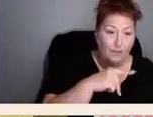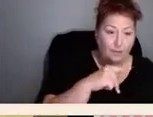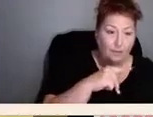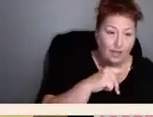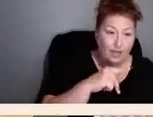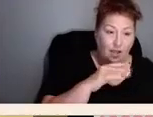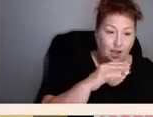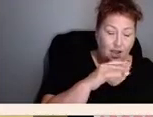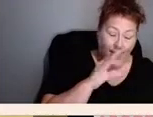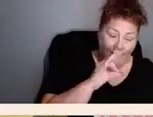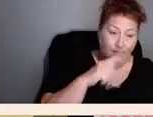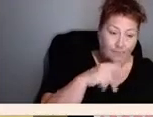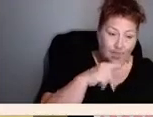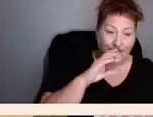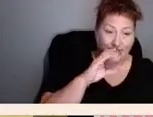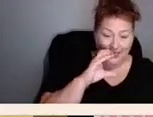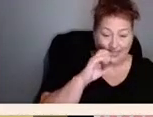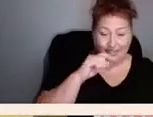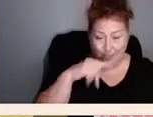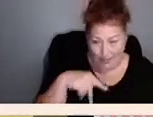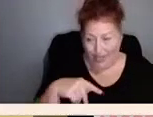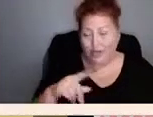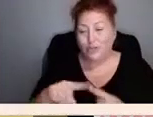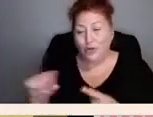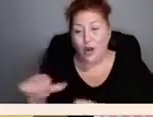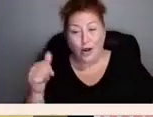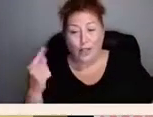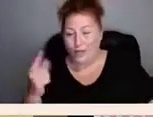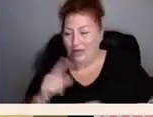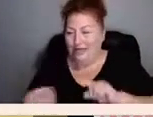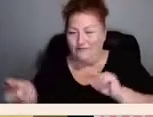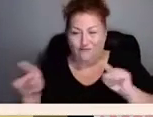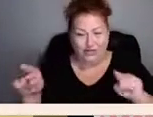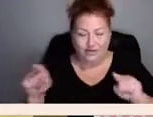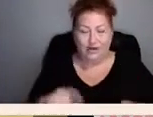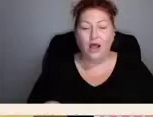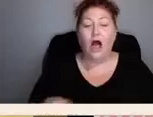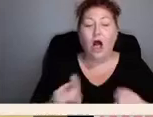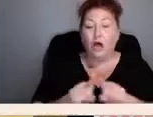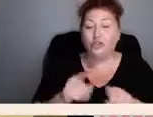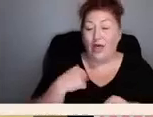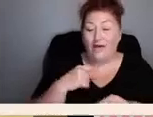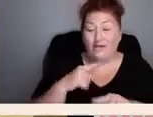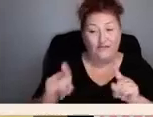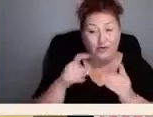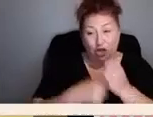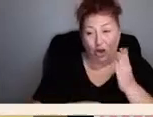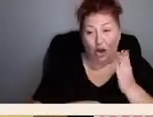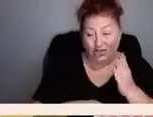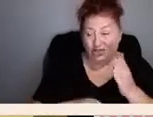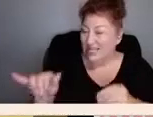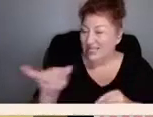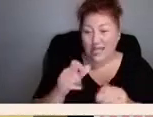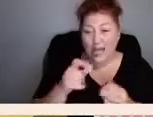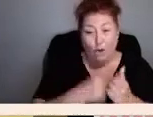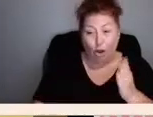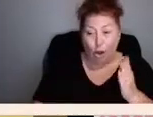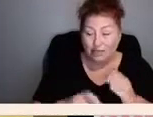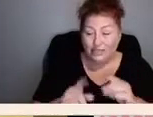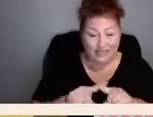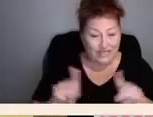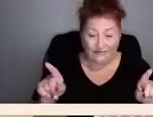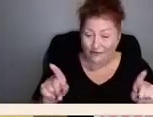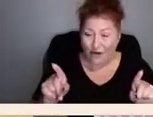Comprehensive Transition Program to the next. And there's also a difference in cost, just like there's a difference in cost